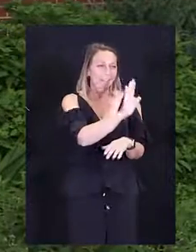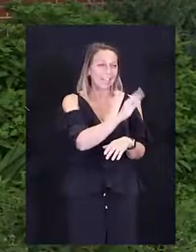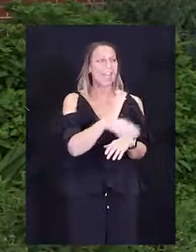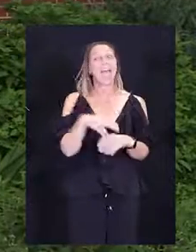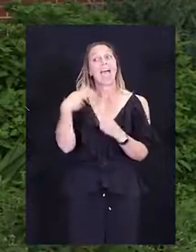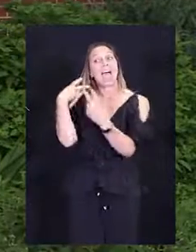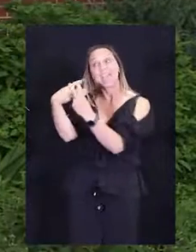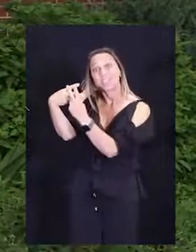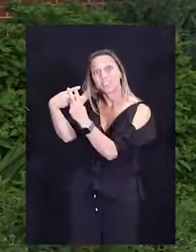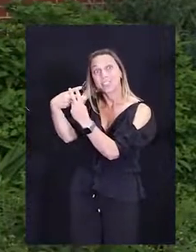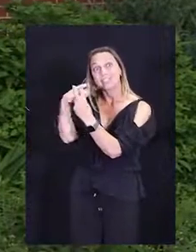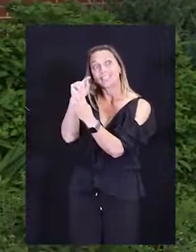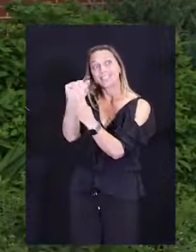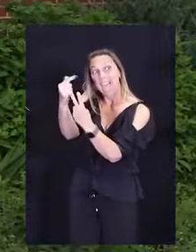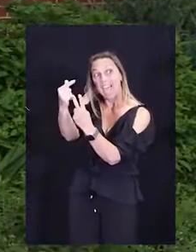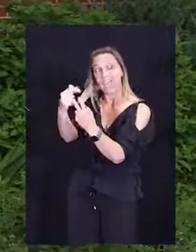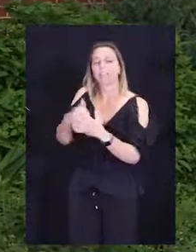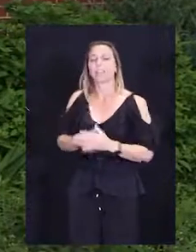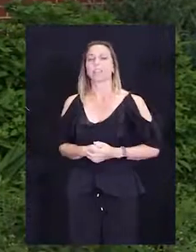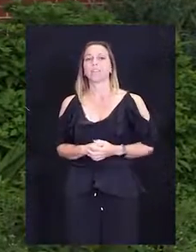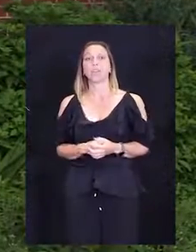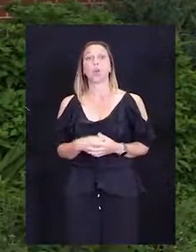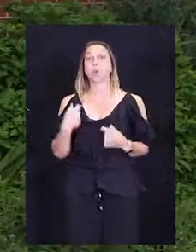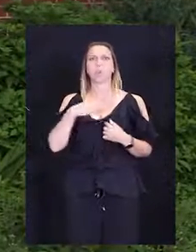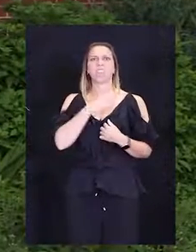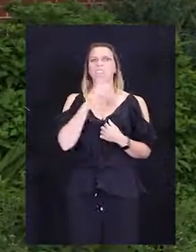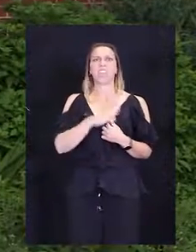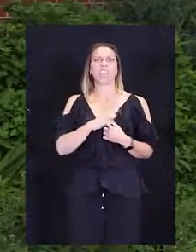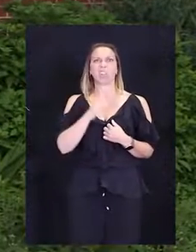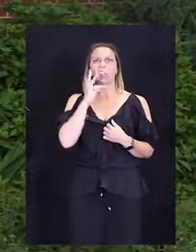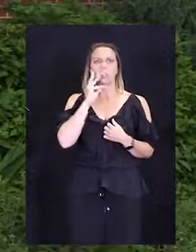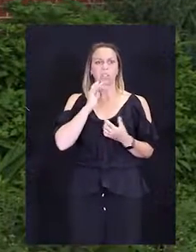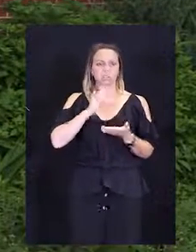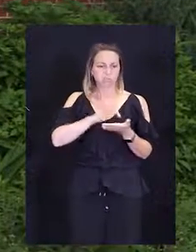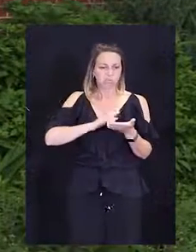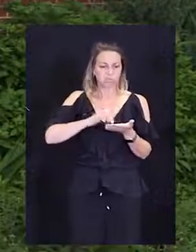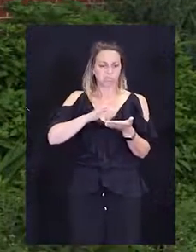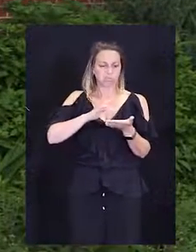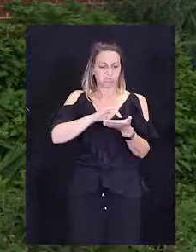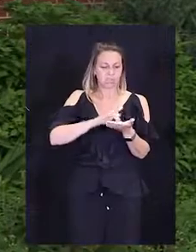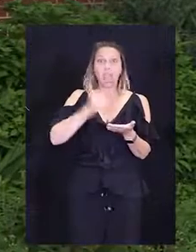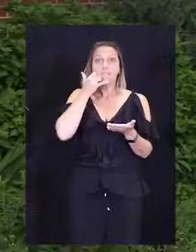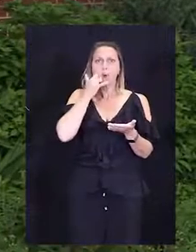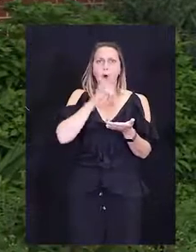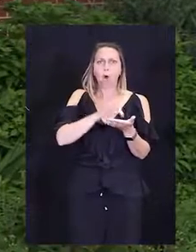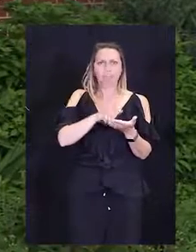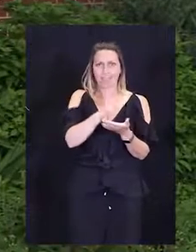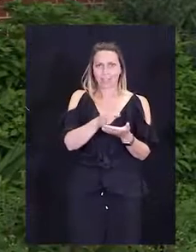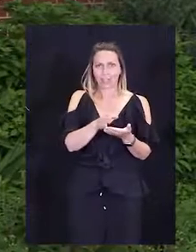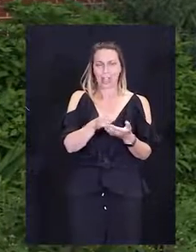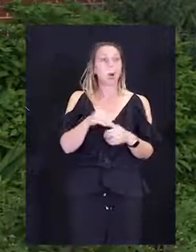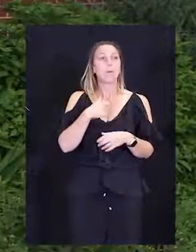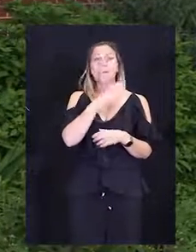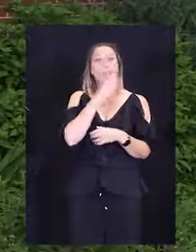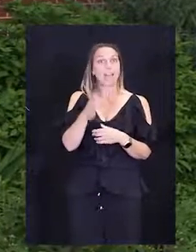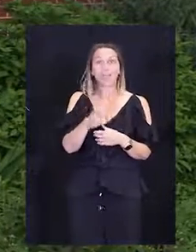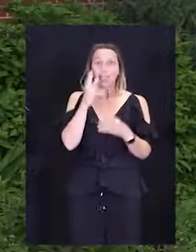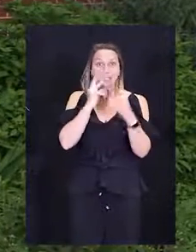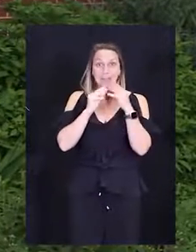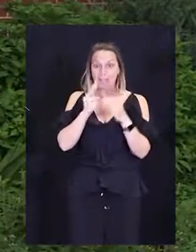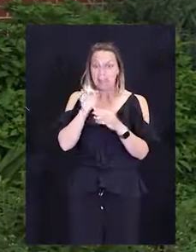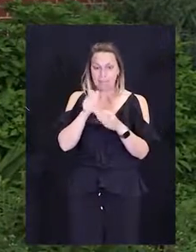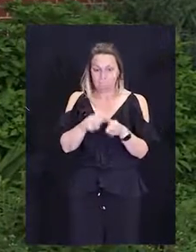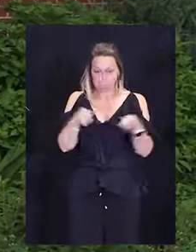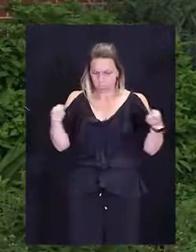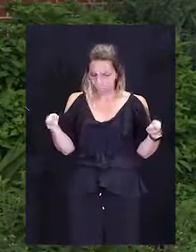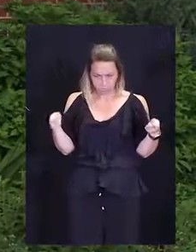never experienced the rotary dial phone, nor have we had printed directions and gotten lost trying to follow them.